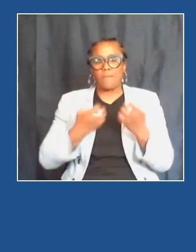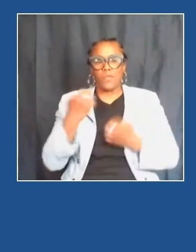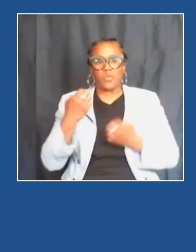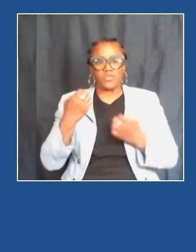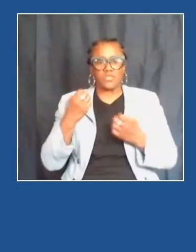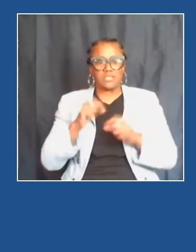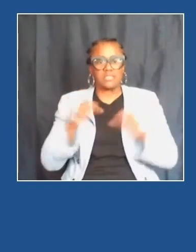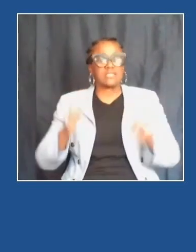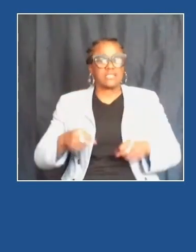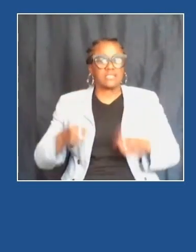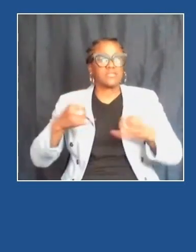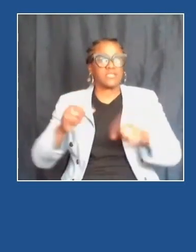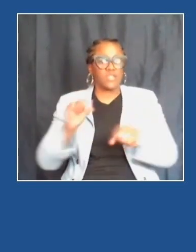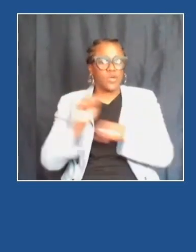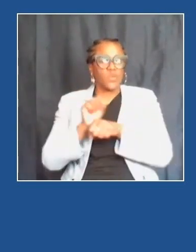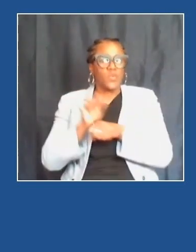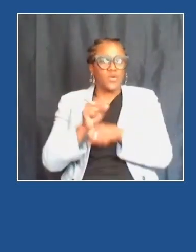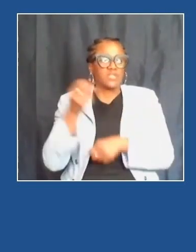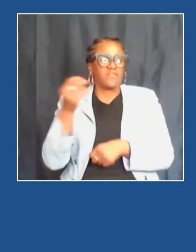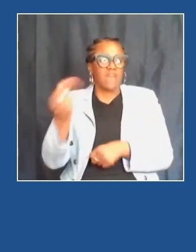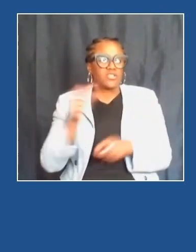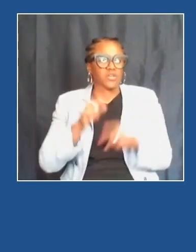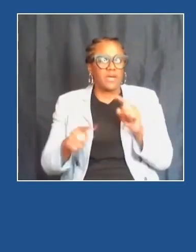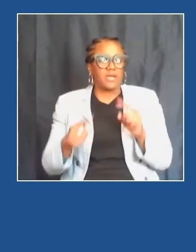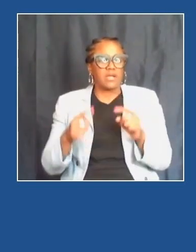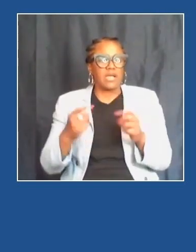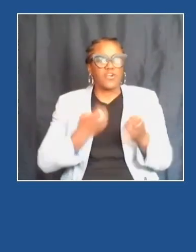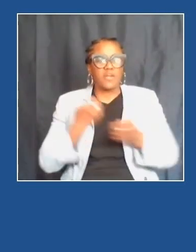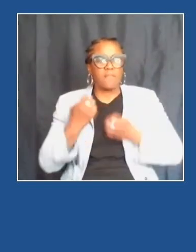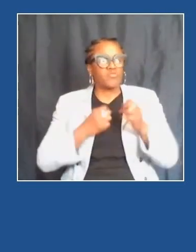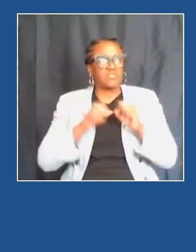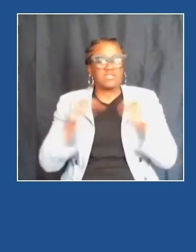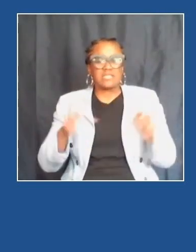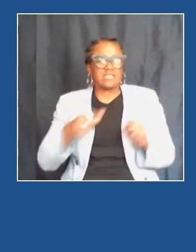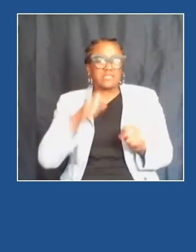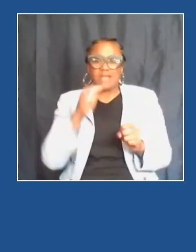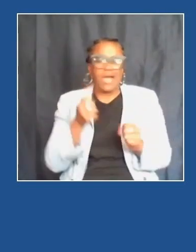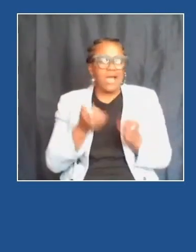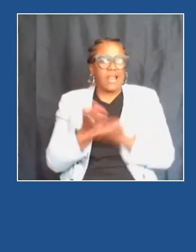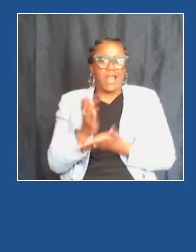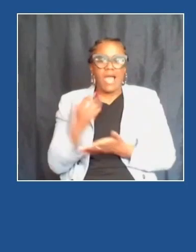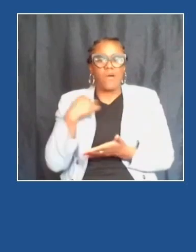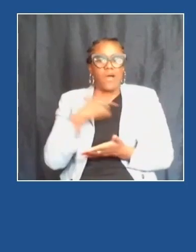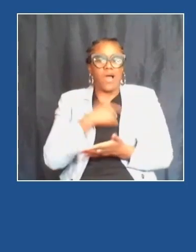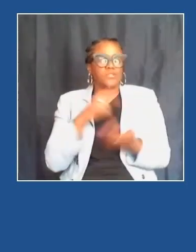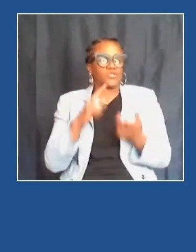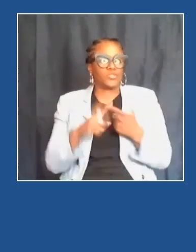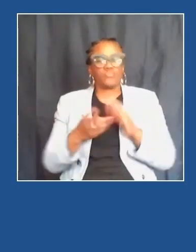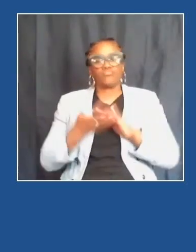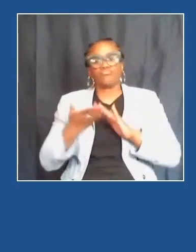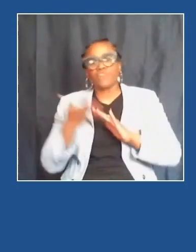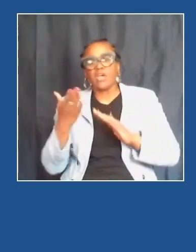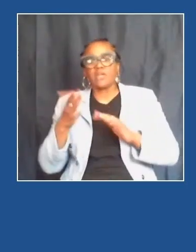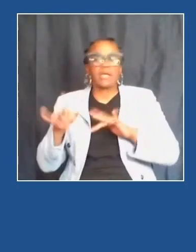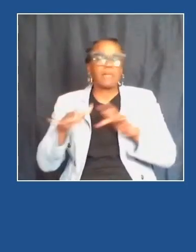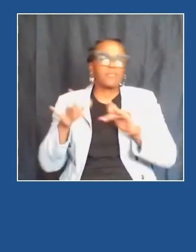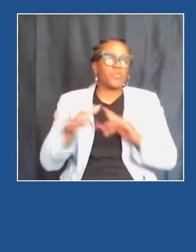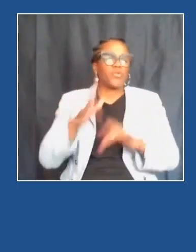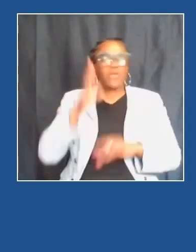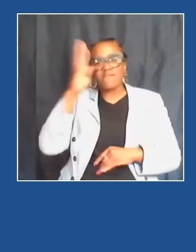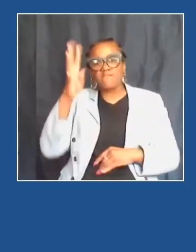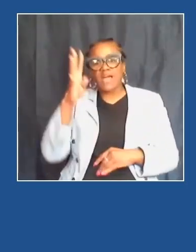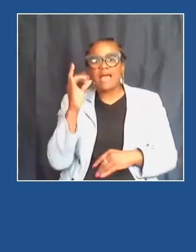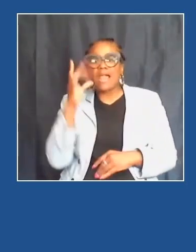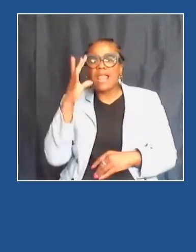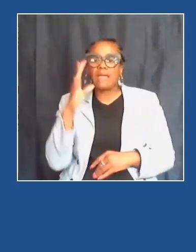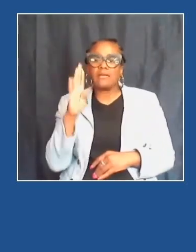faster. Okay, but our emotion system doesn't allow us to write a computer program or invent a light bulb.